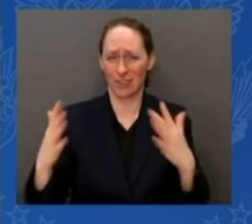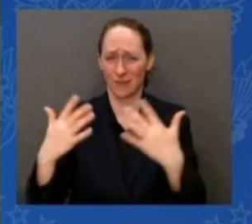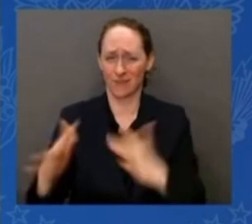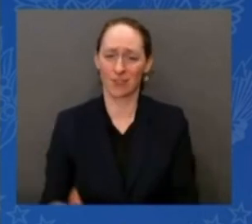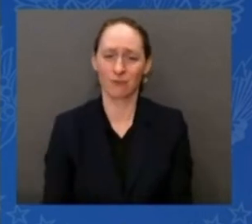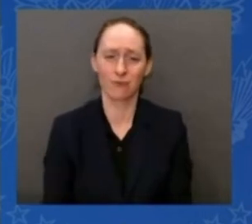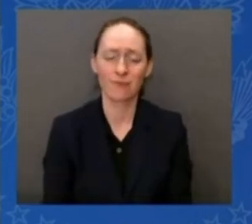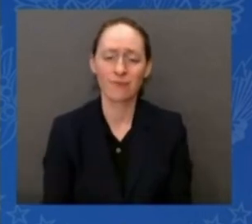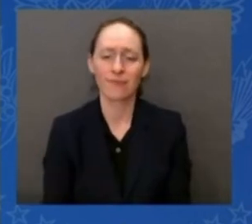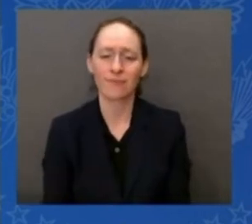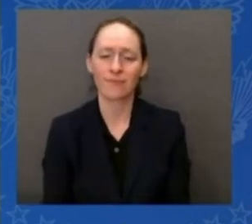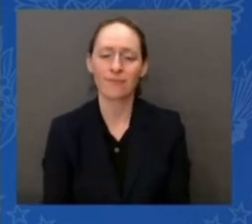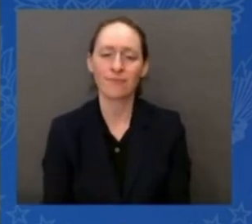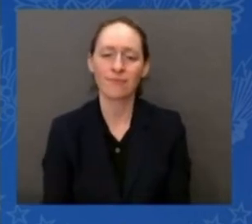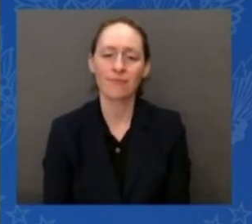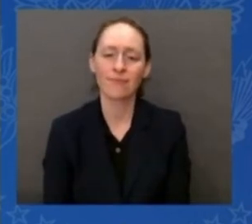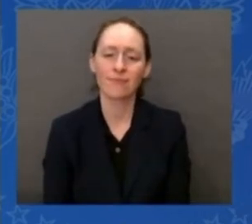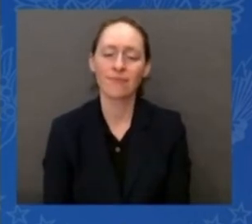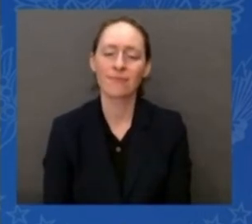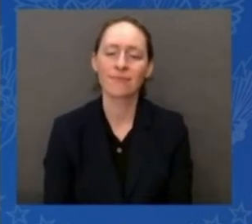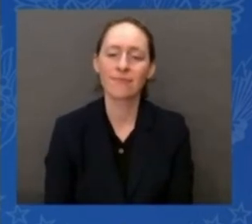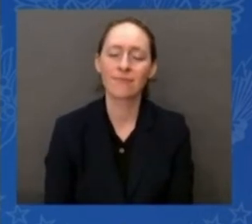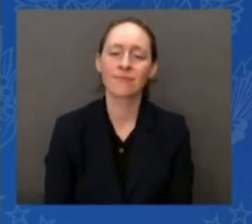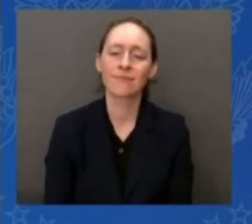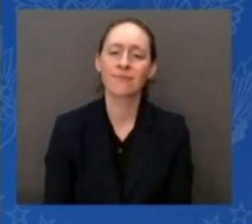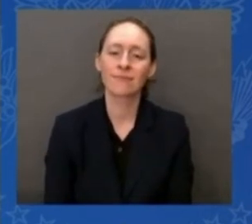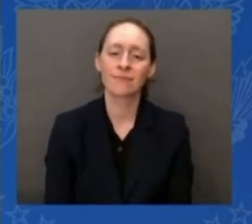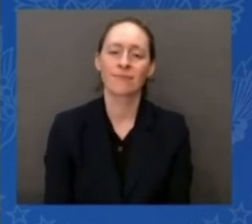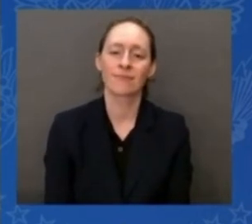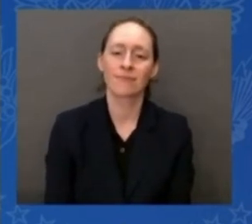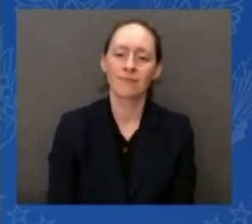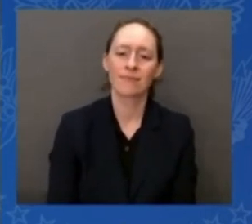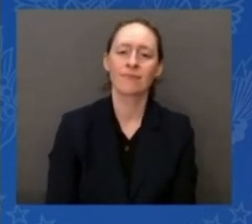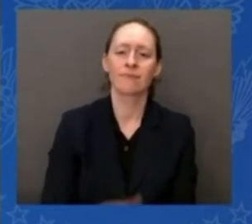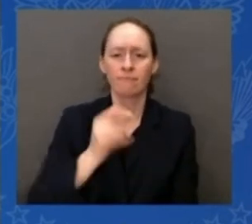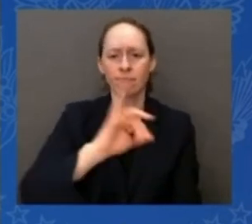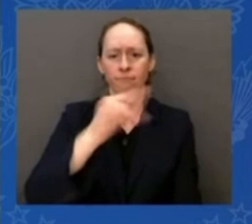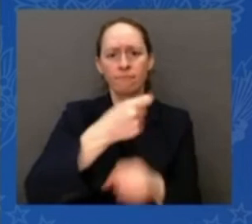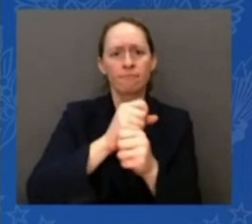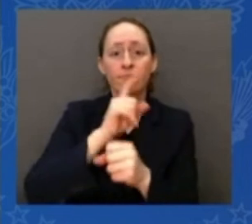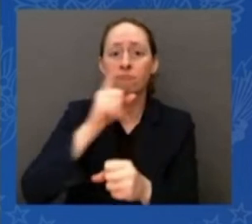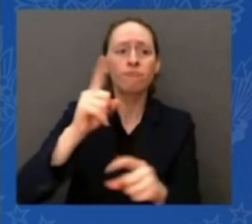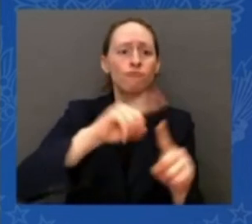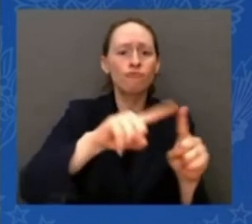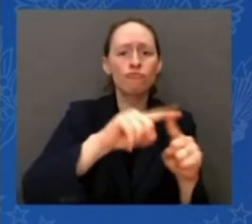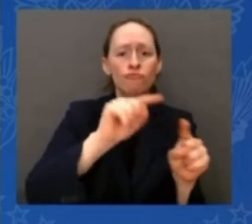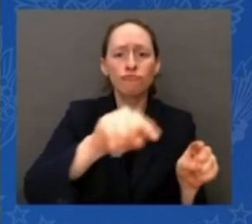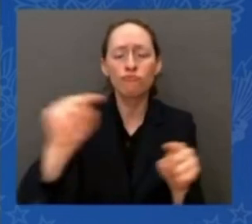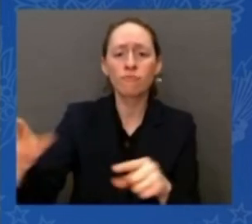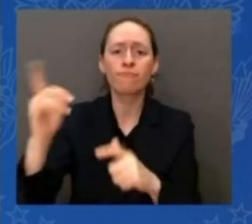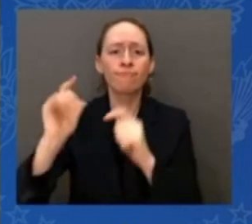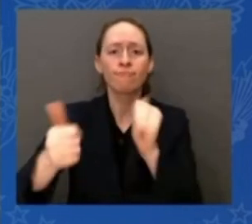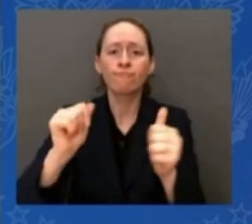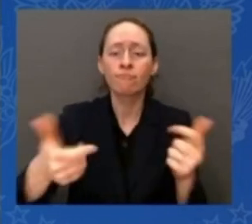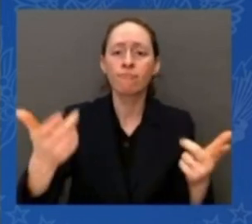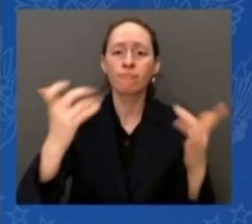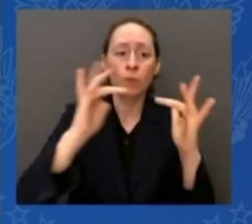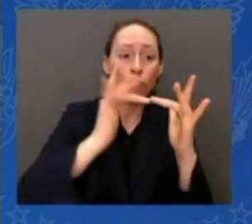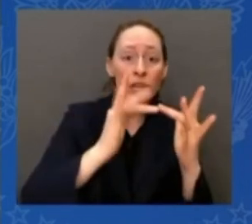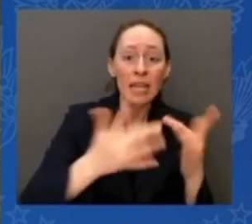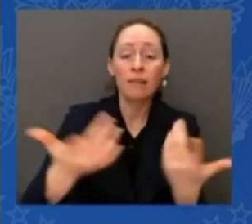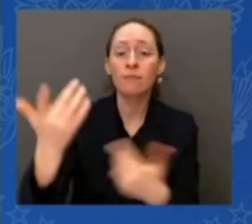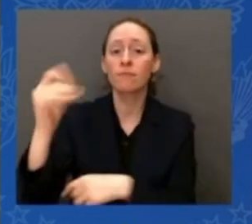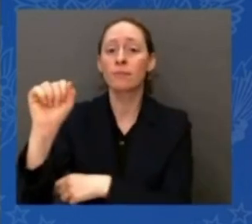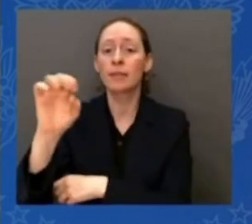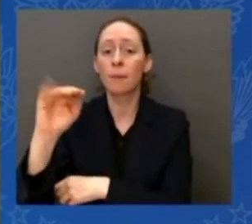like semiconductor manufacturing, broadband, healthcare, and so much more, making sure they're good-paying jobs, high-quality